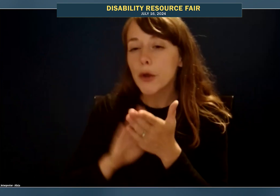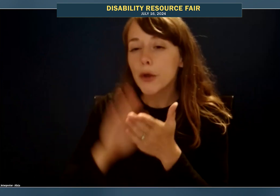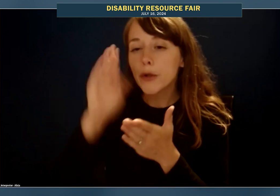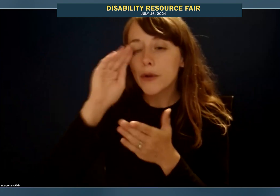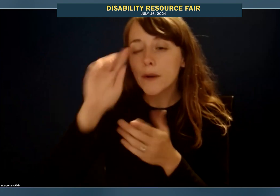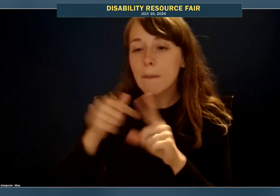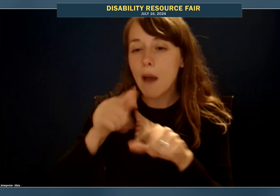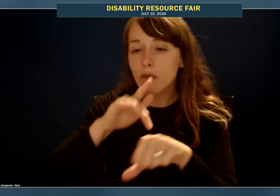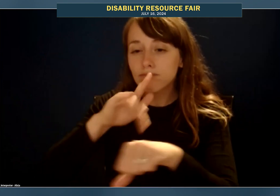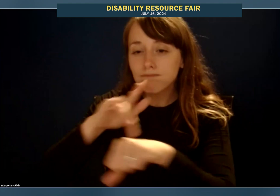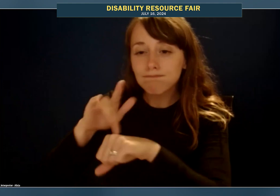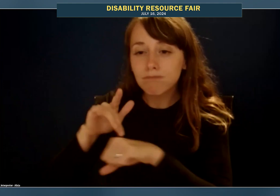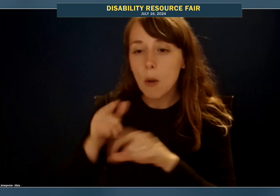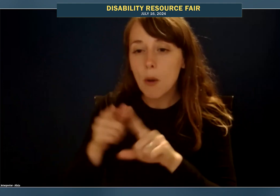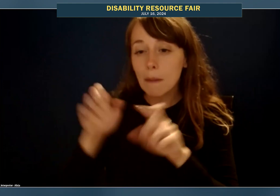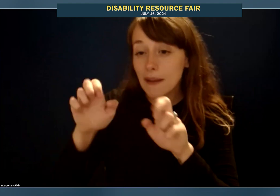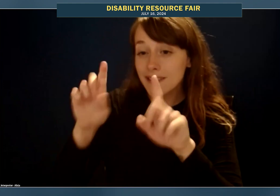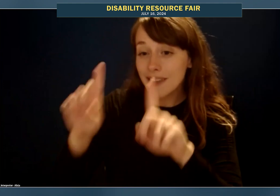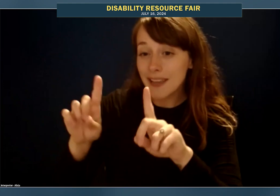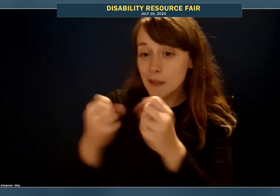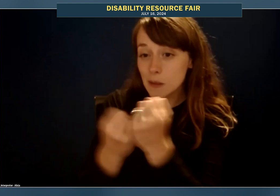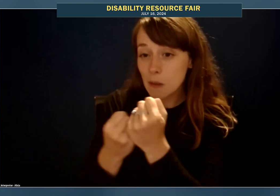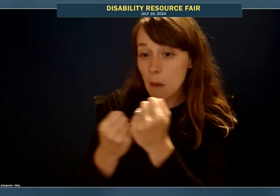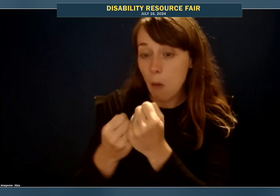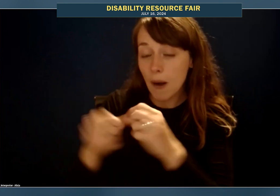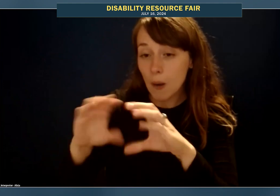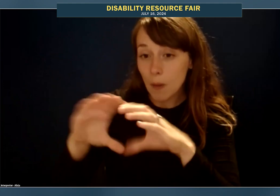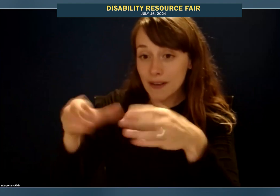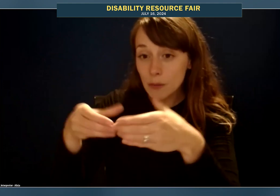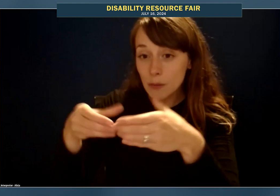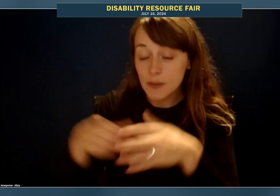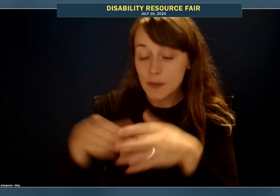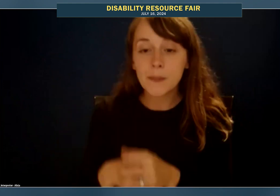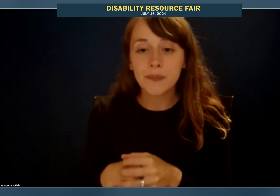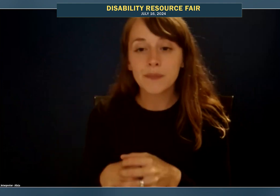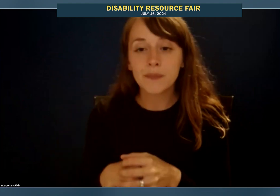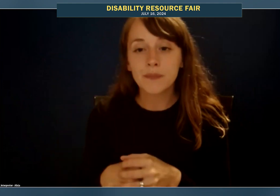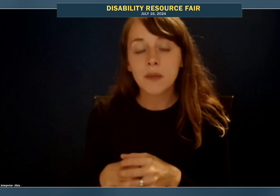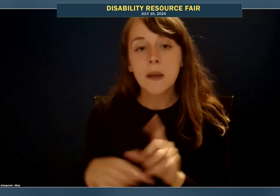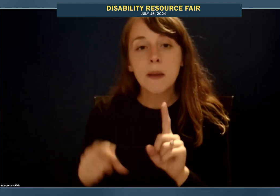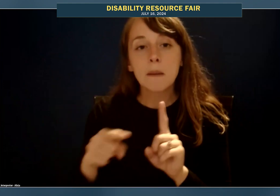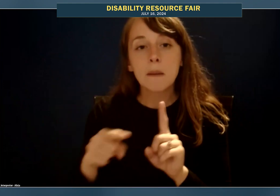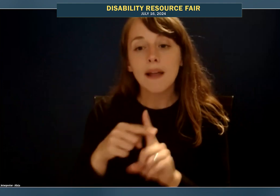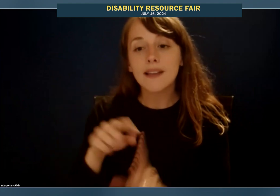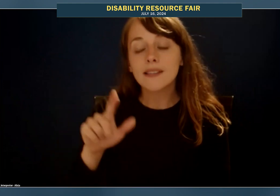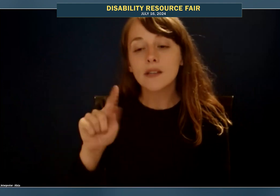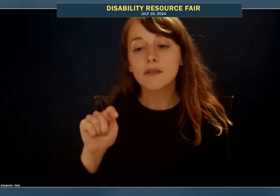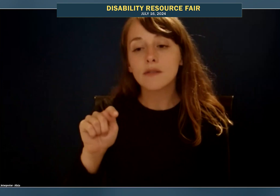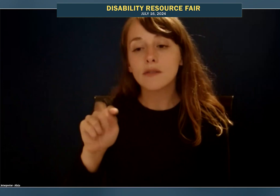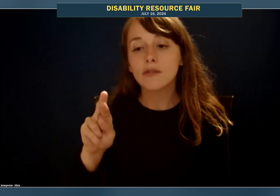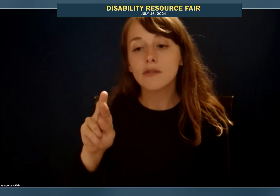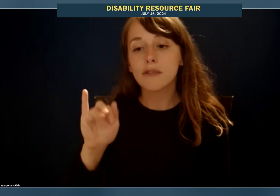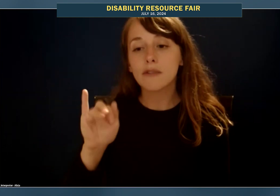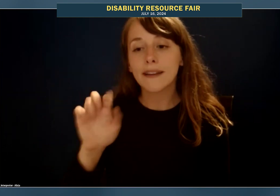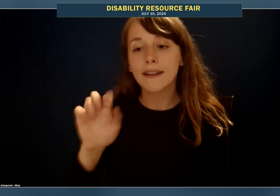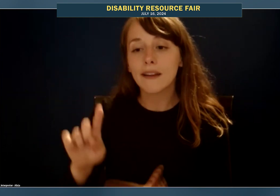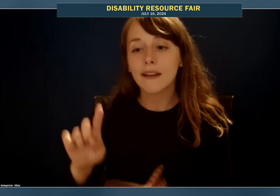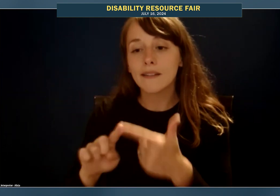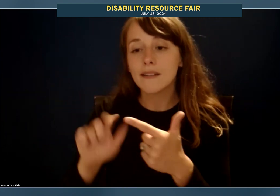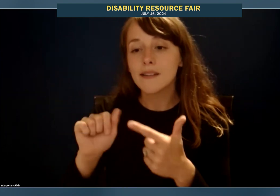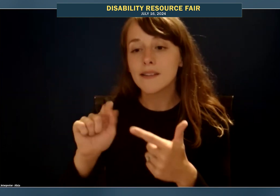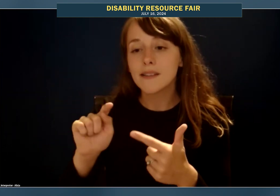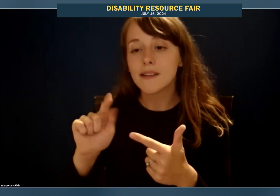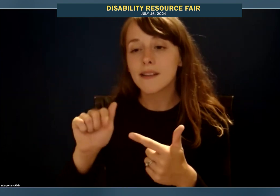of educational supports, and then along with Triad, Stavros, Forbes